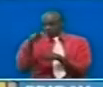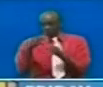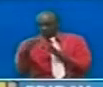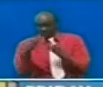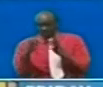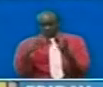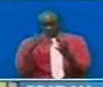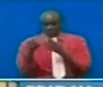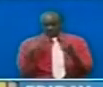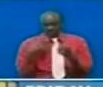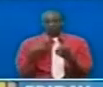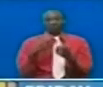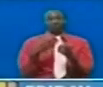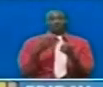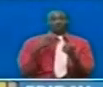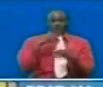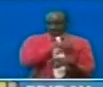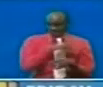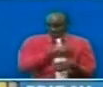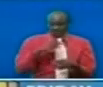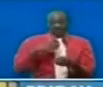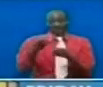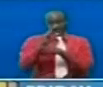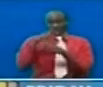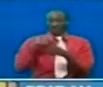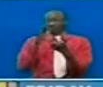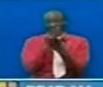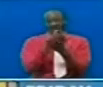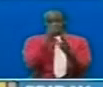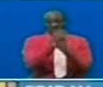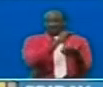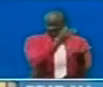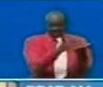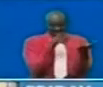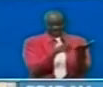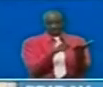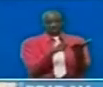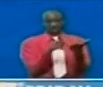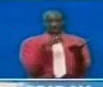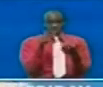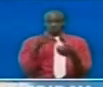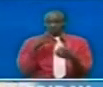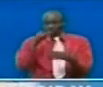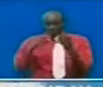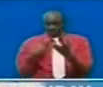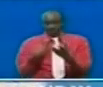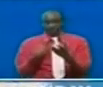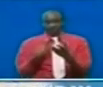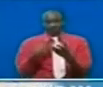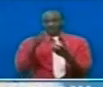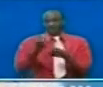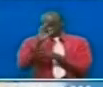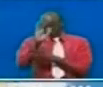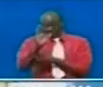on capital, if all your capital is in shareholder funds, then your denominator, which is your